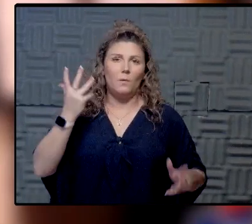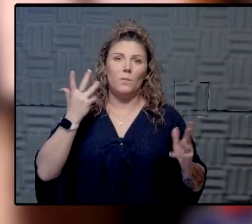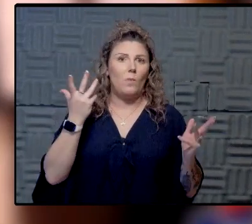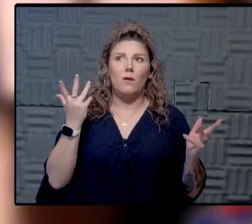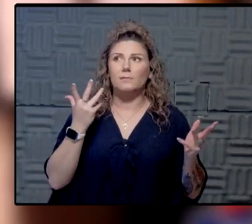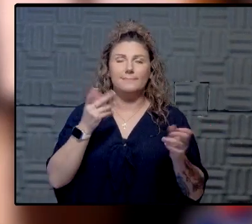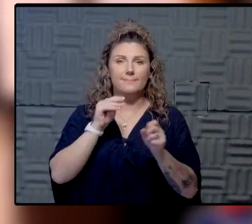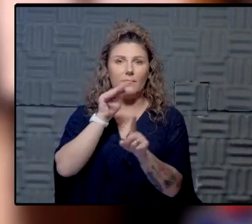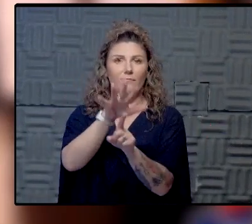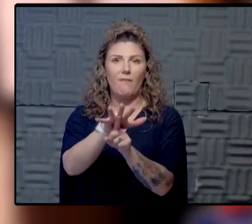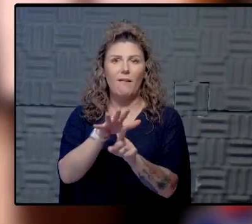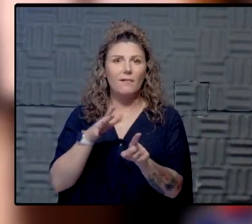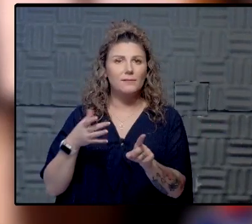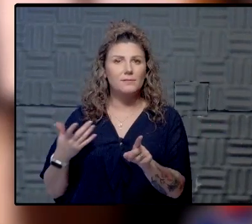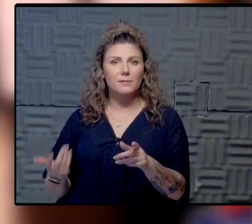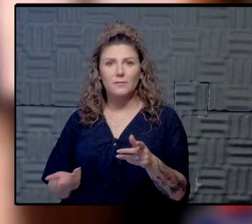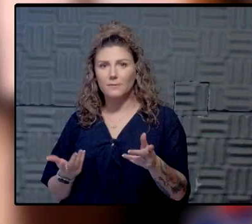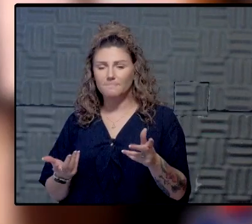be the effect of the